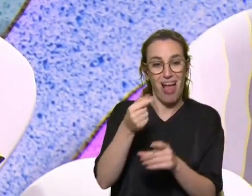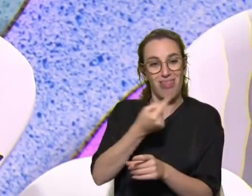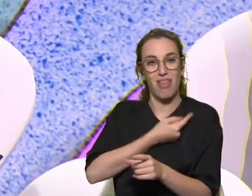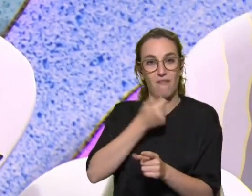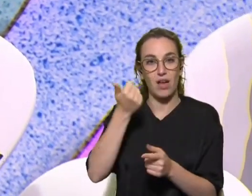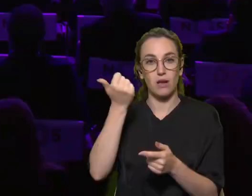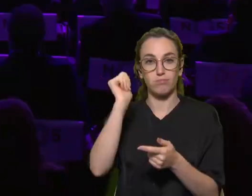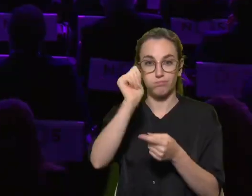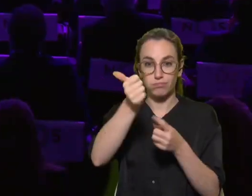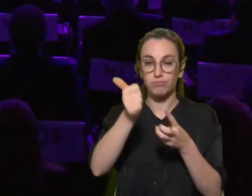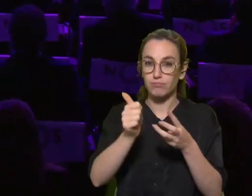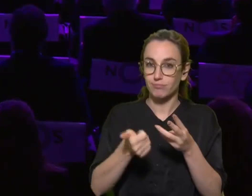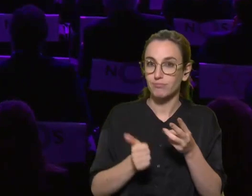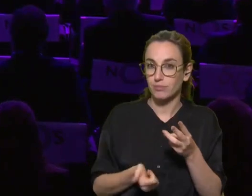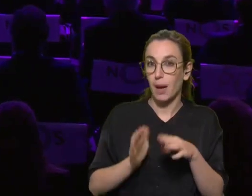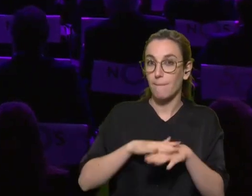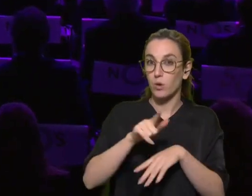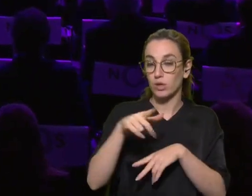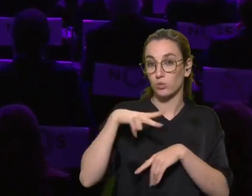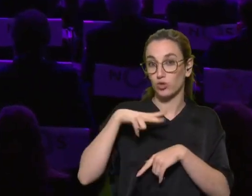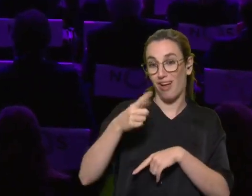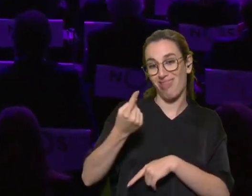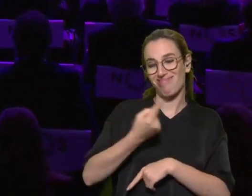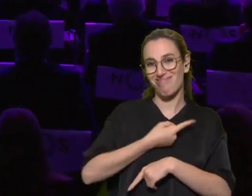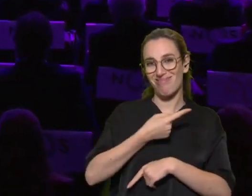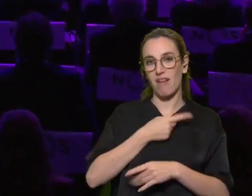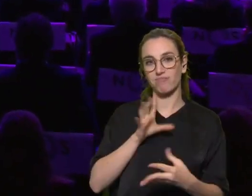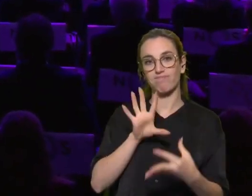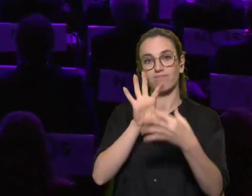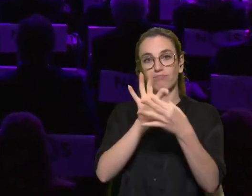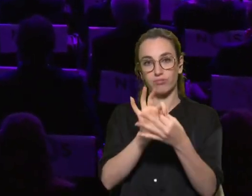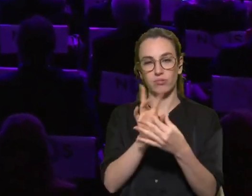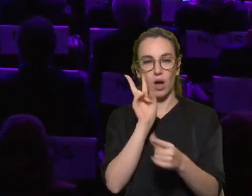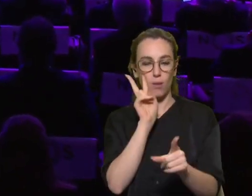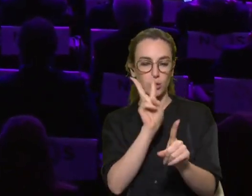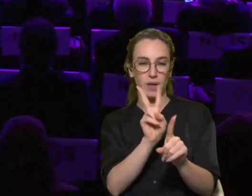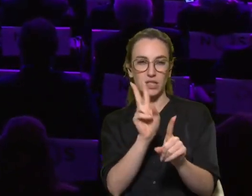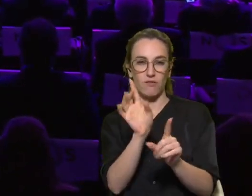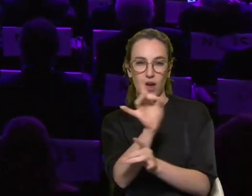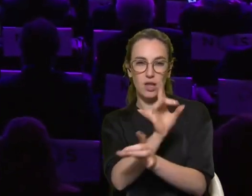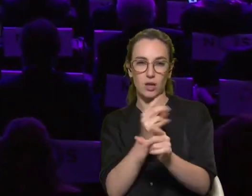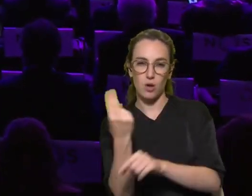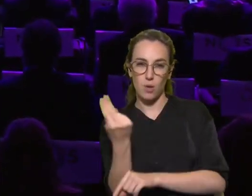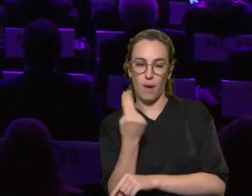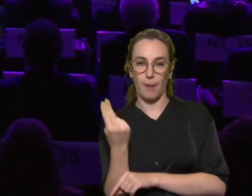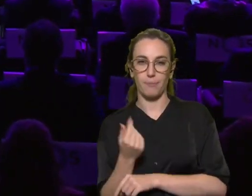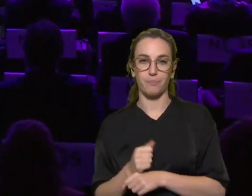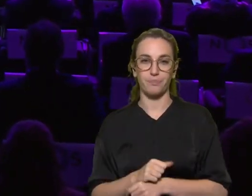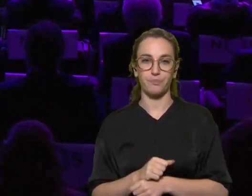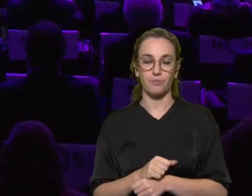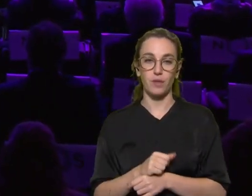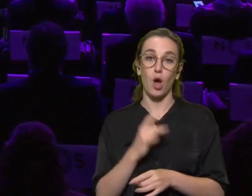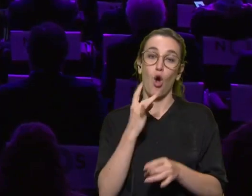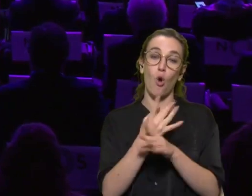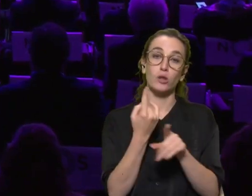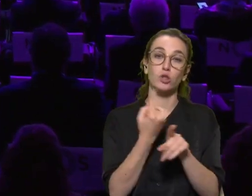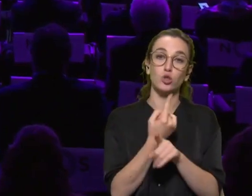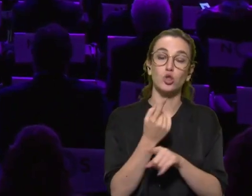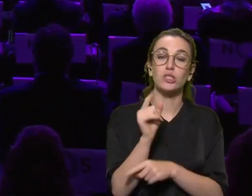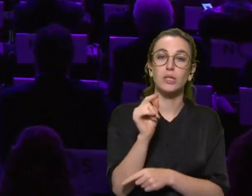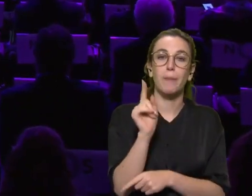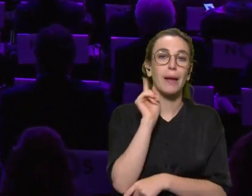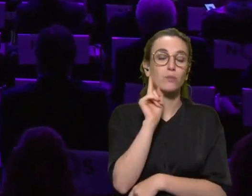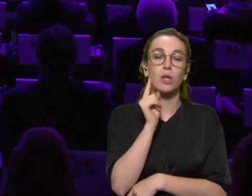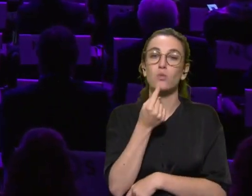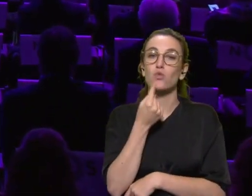in Portugal should be in line with this vision of the European Union in the first place. And so there are other strategies that were